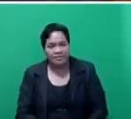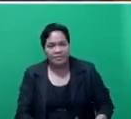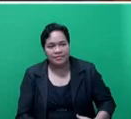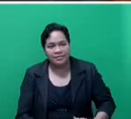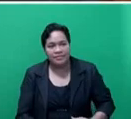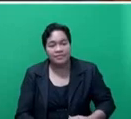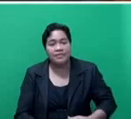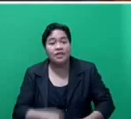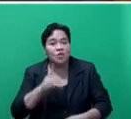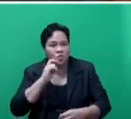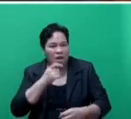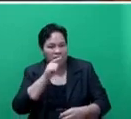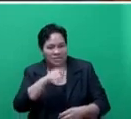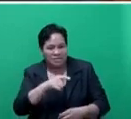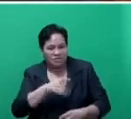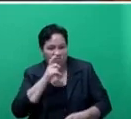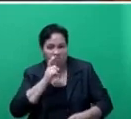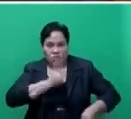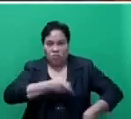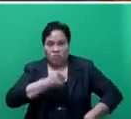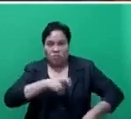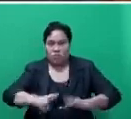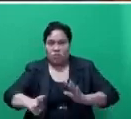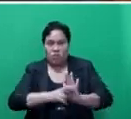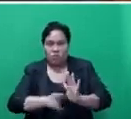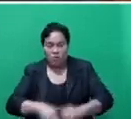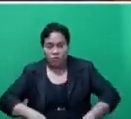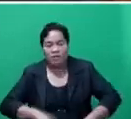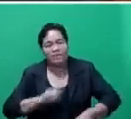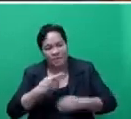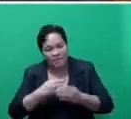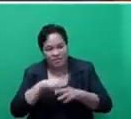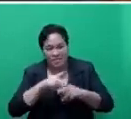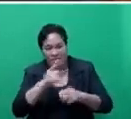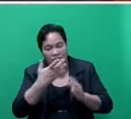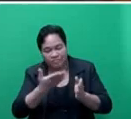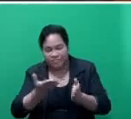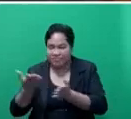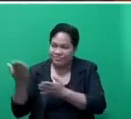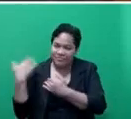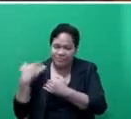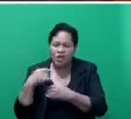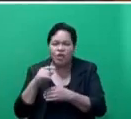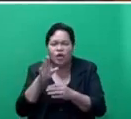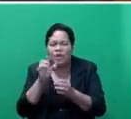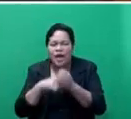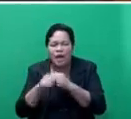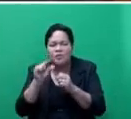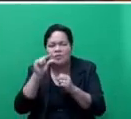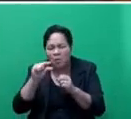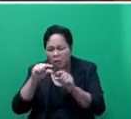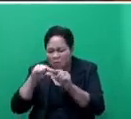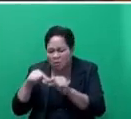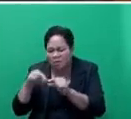When the tyranny of Fiji first becomes the past, and they will become a small footnote in the history of this